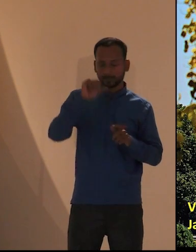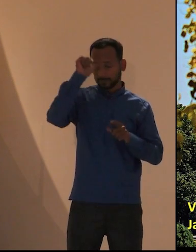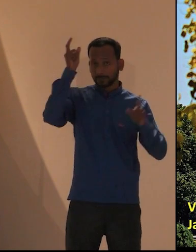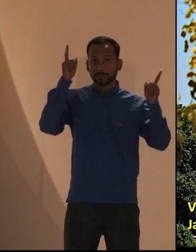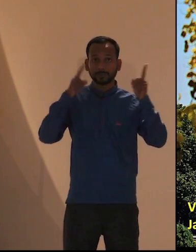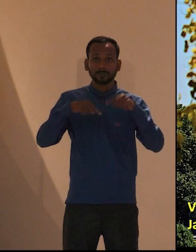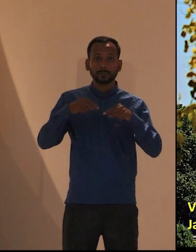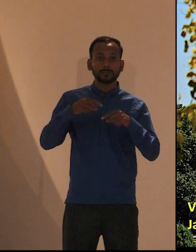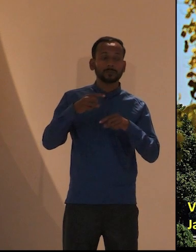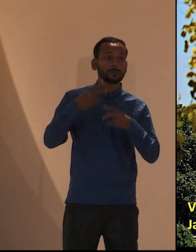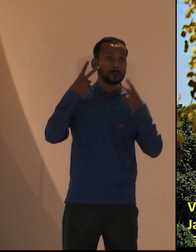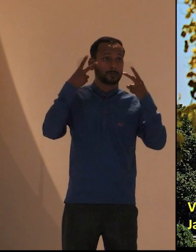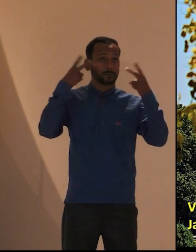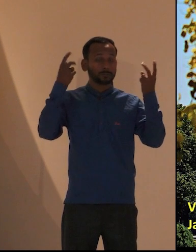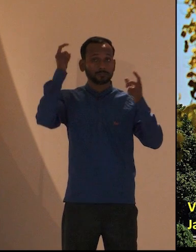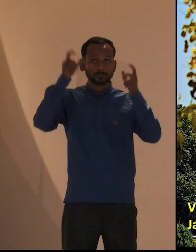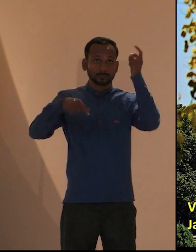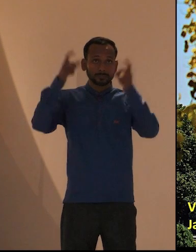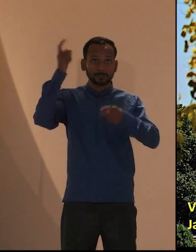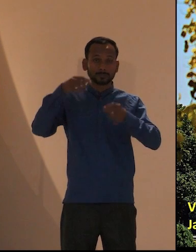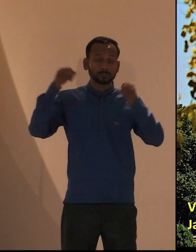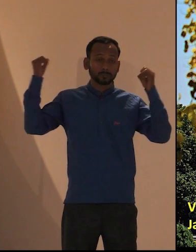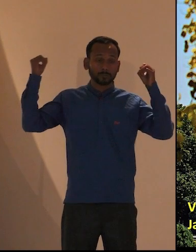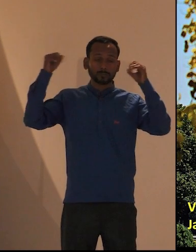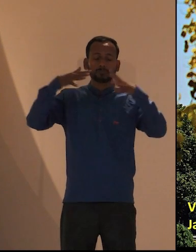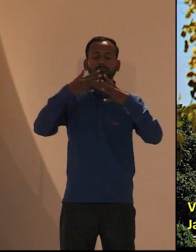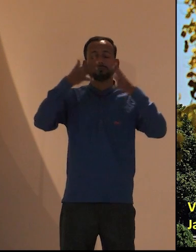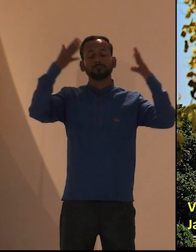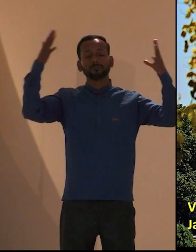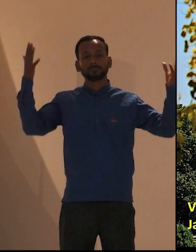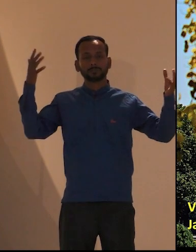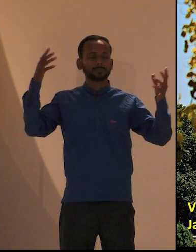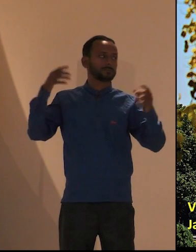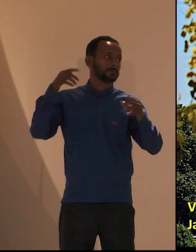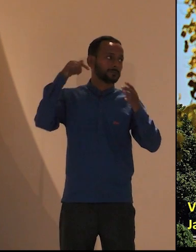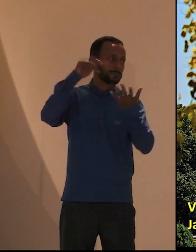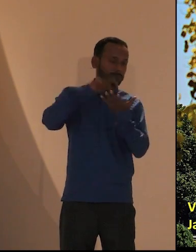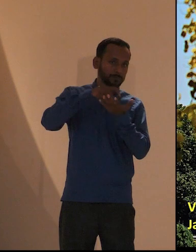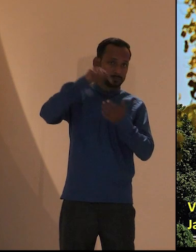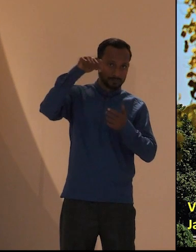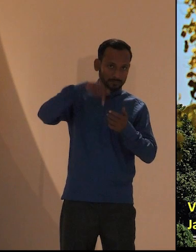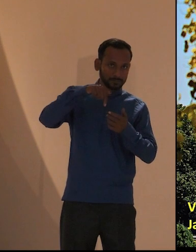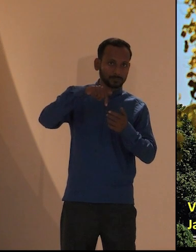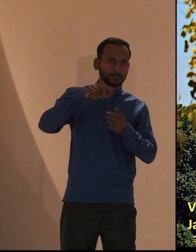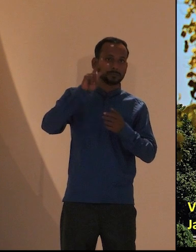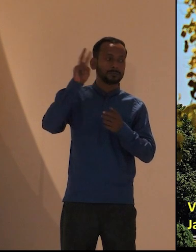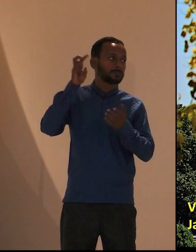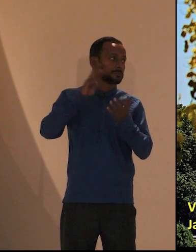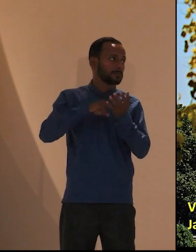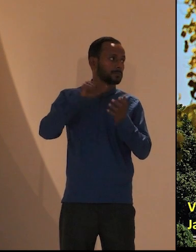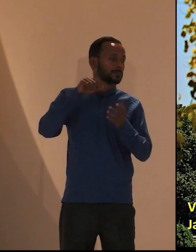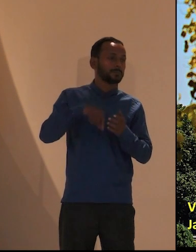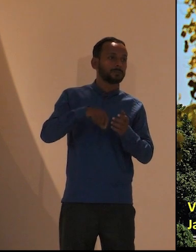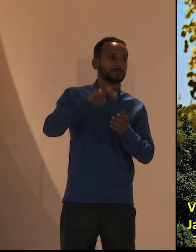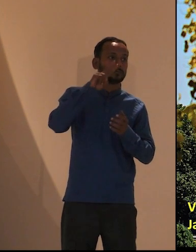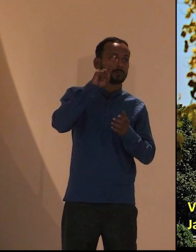India's most visited museum by quite a long margin. In the last normal year, 2019, we had nearly